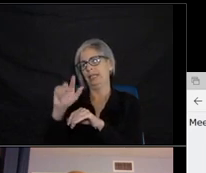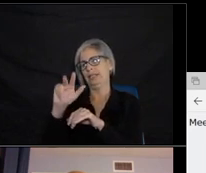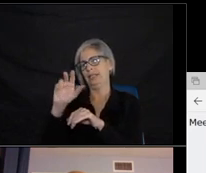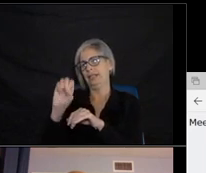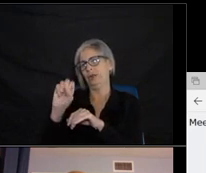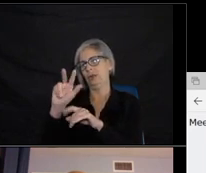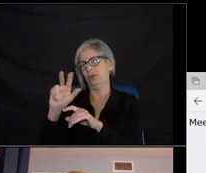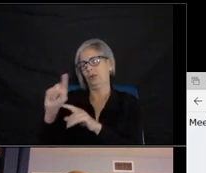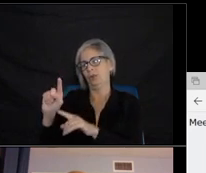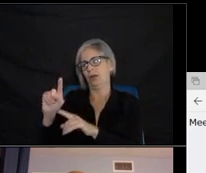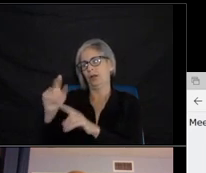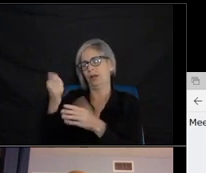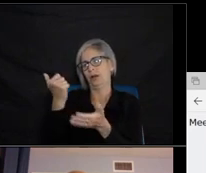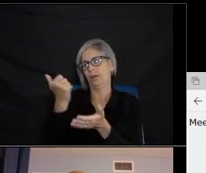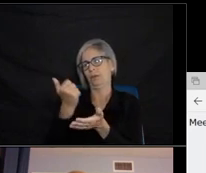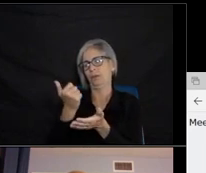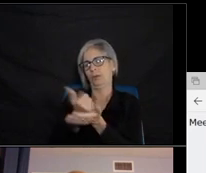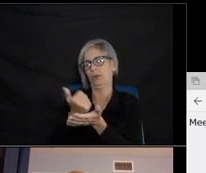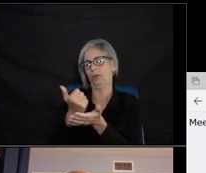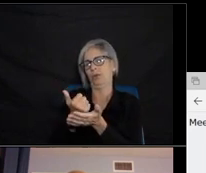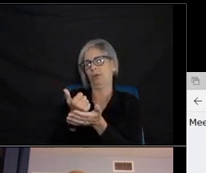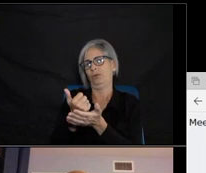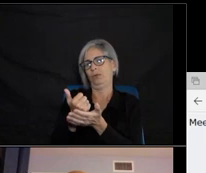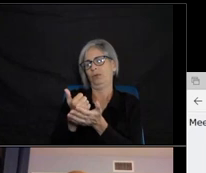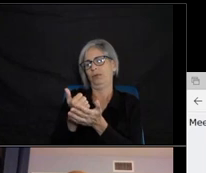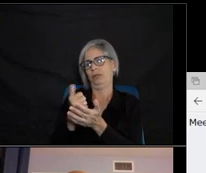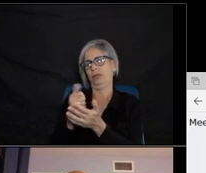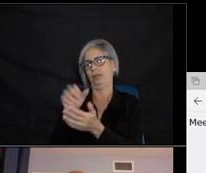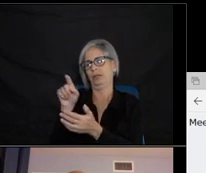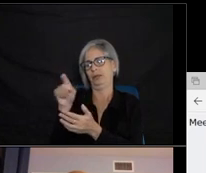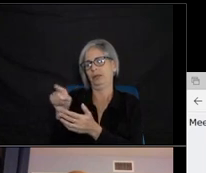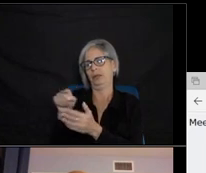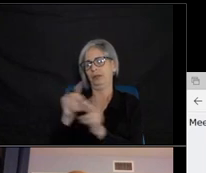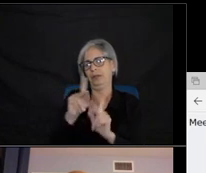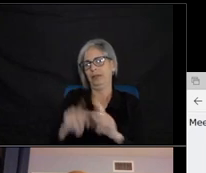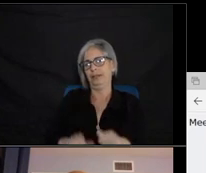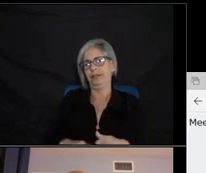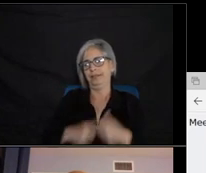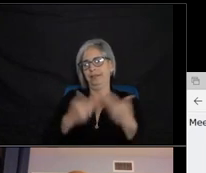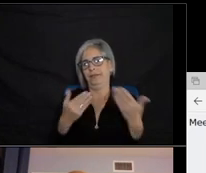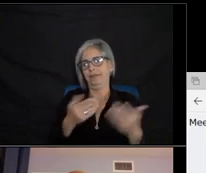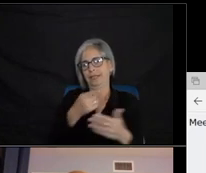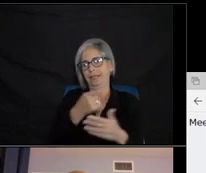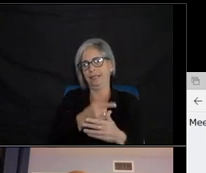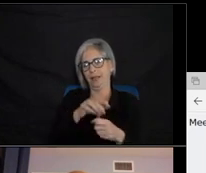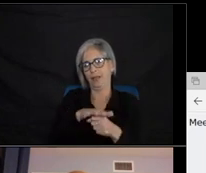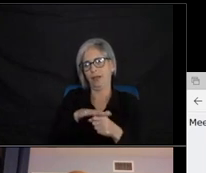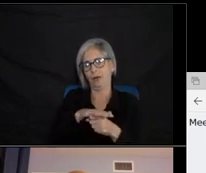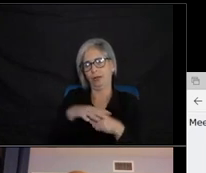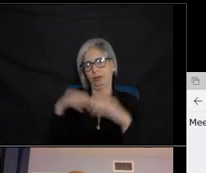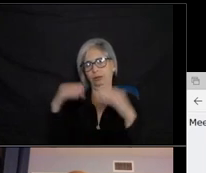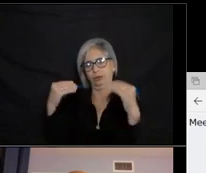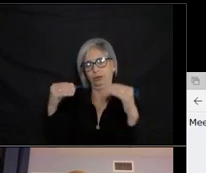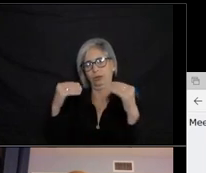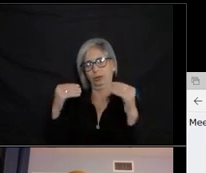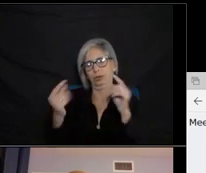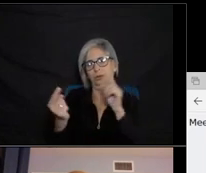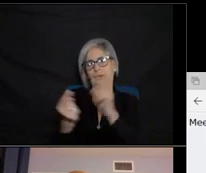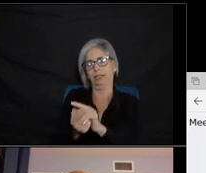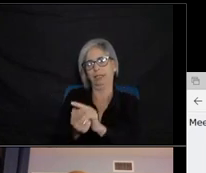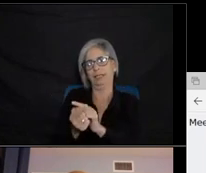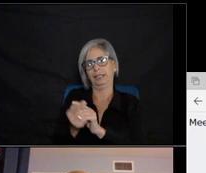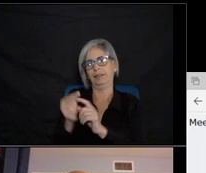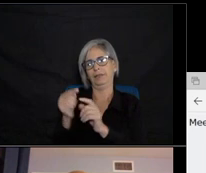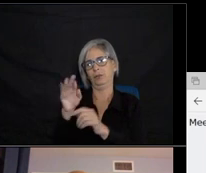20-031, approved Catanzaro residential future land use map amendment from local retail commercial to medium density